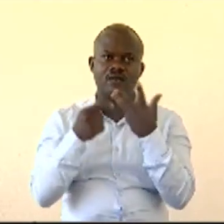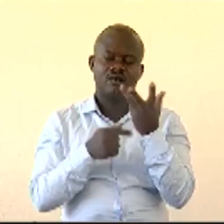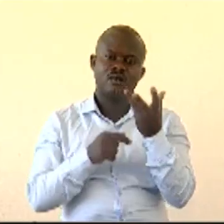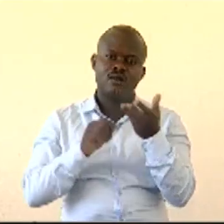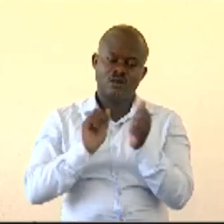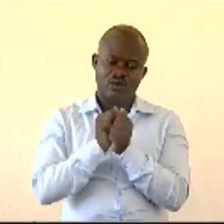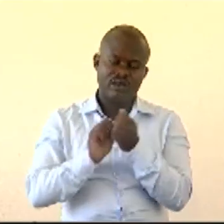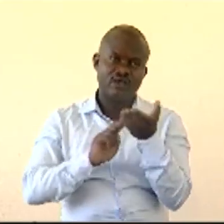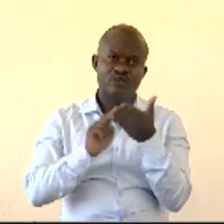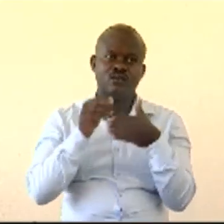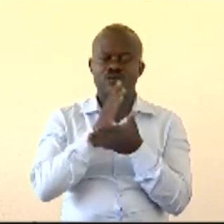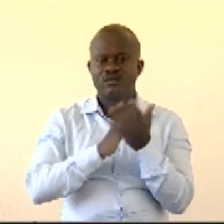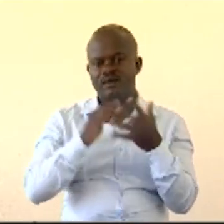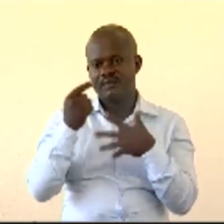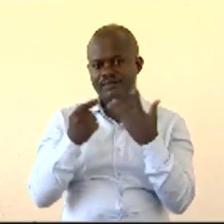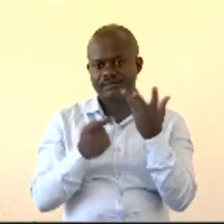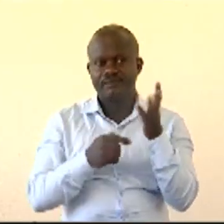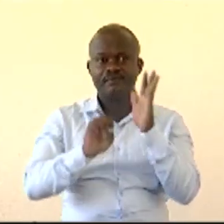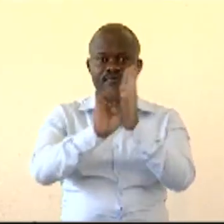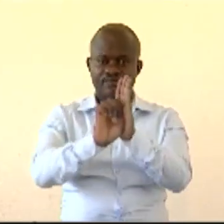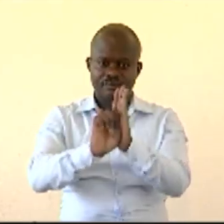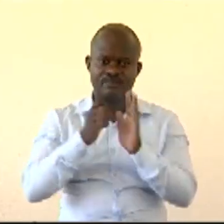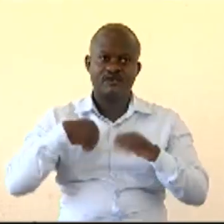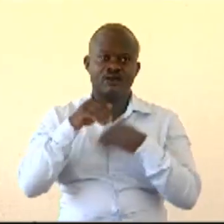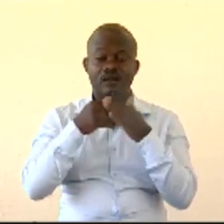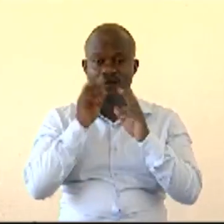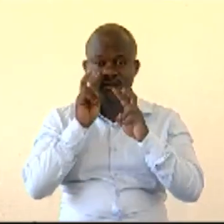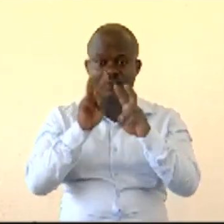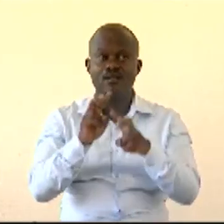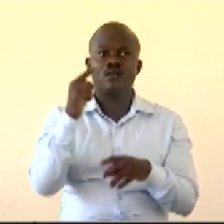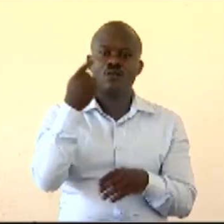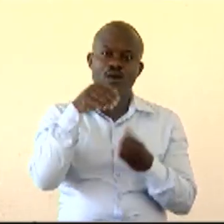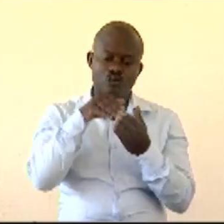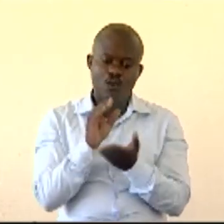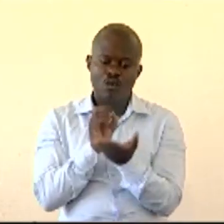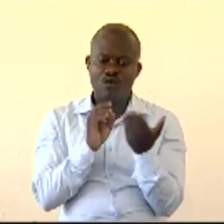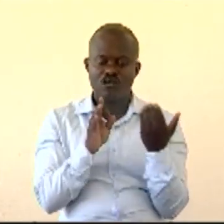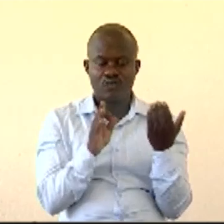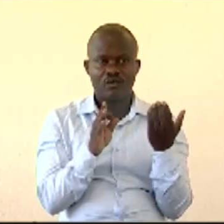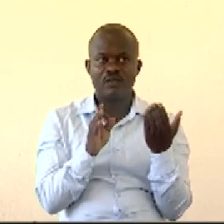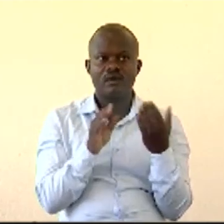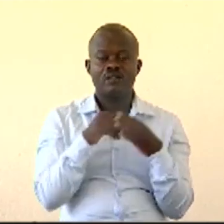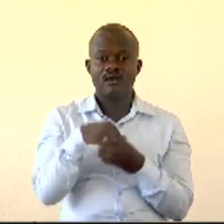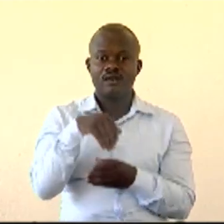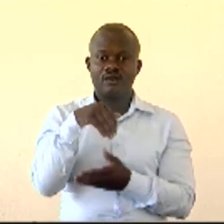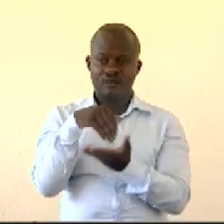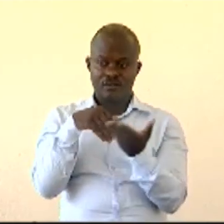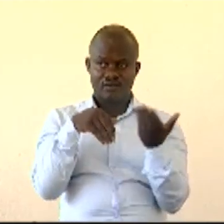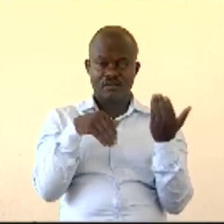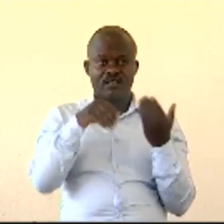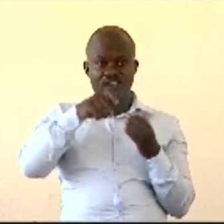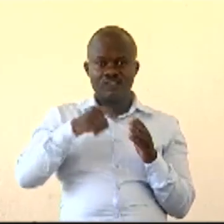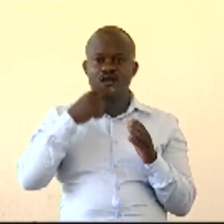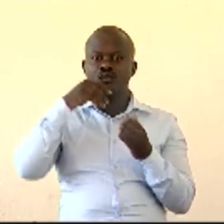use of moles. For example, we can see that 1 mole of methane gas needs